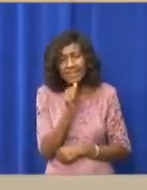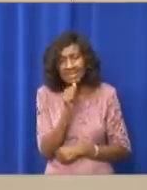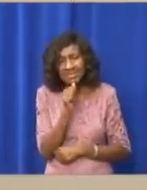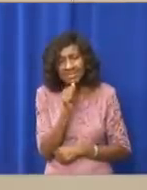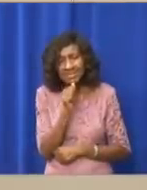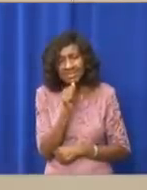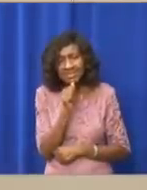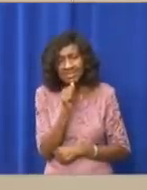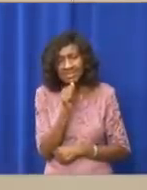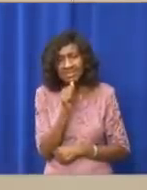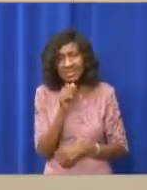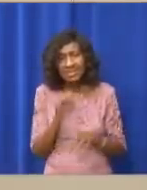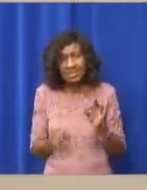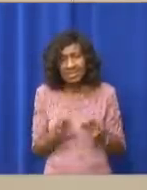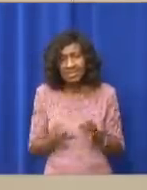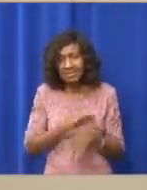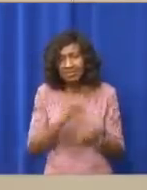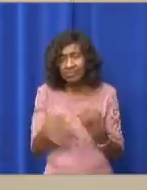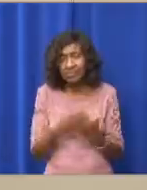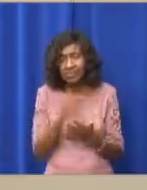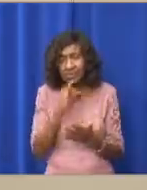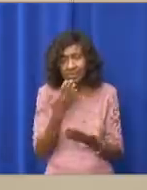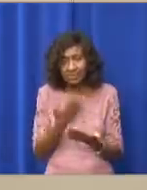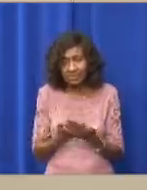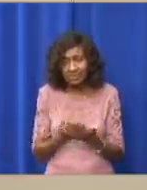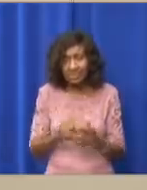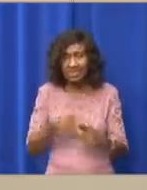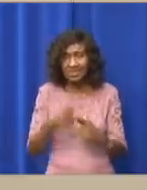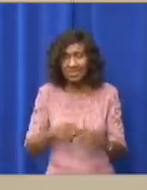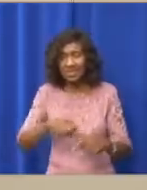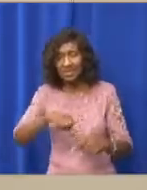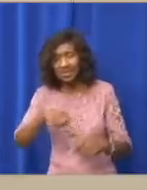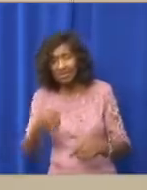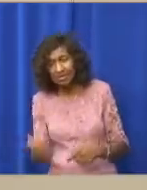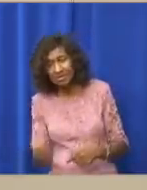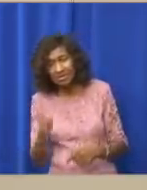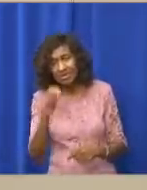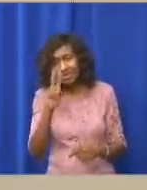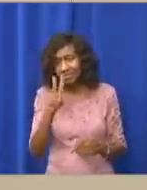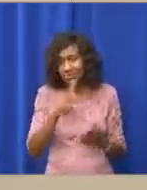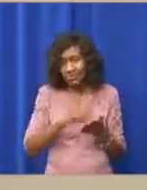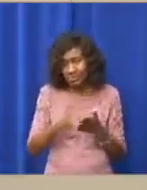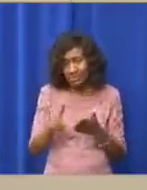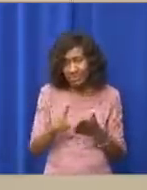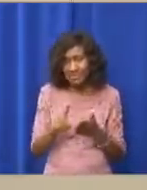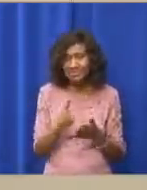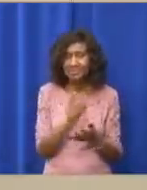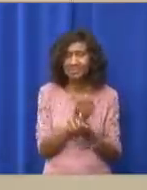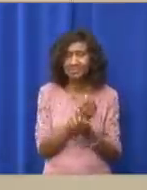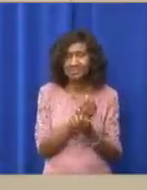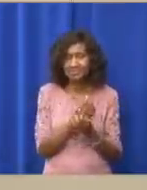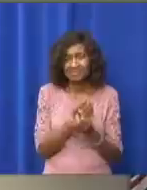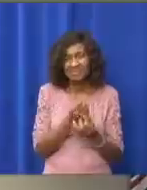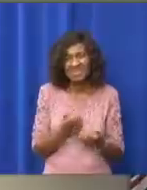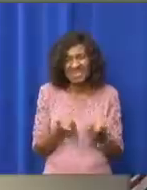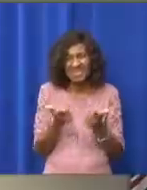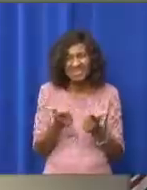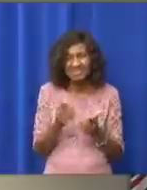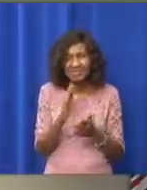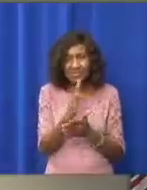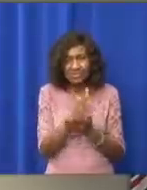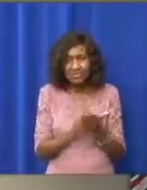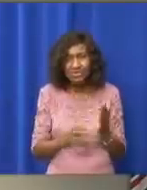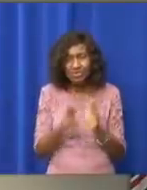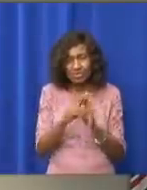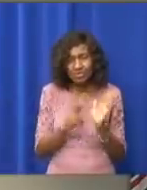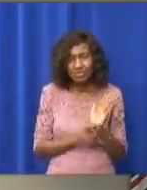for all going well. It's just another 2 weeks of this sort of limitation. Thank you, Premier McLaughlin. That leads